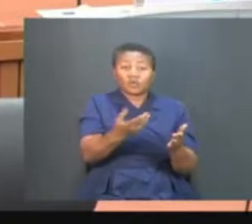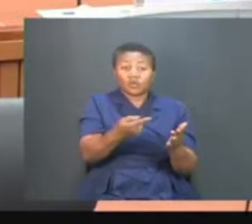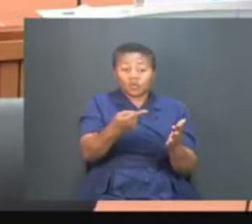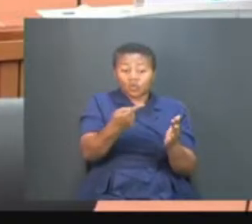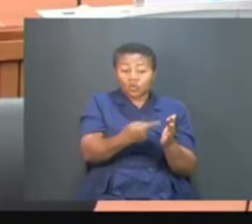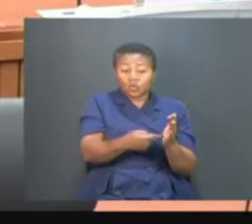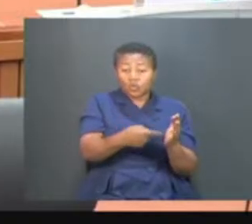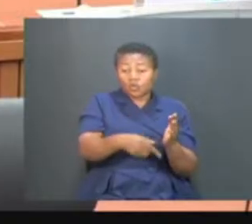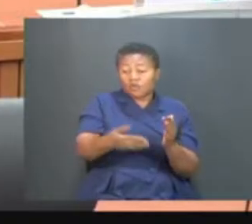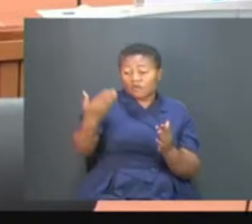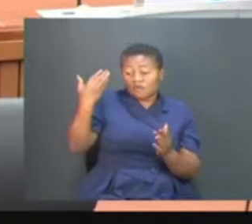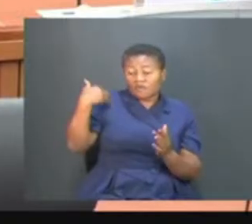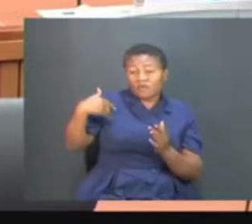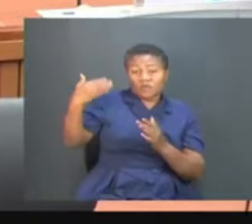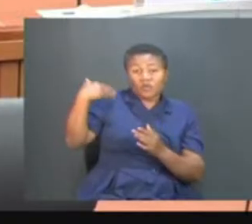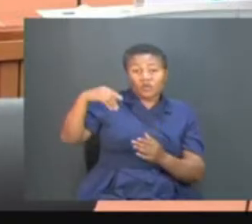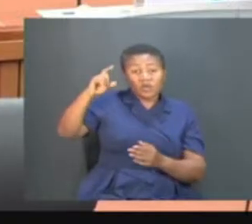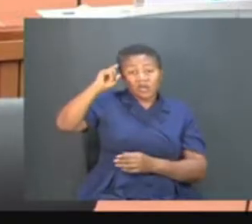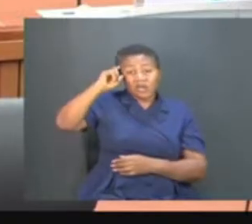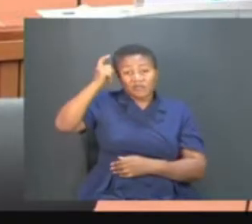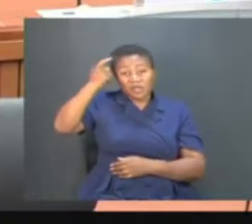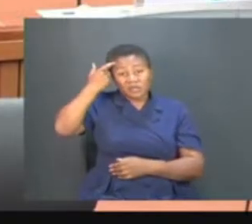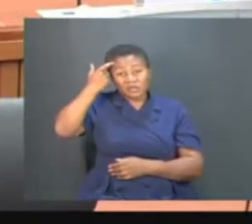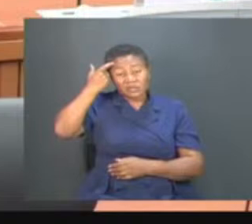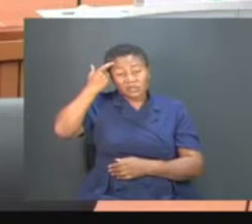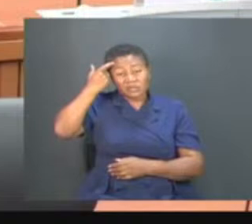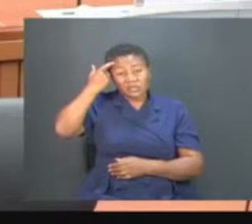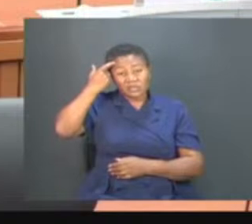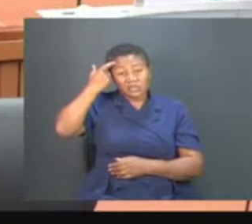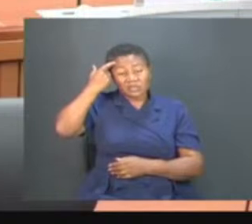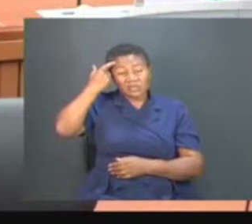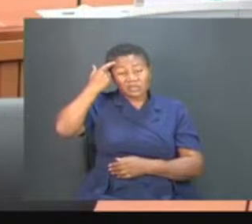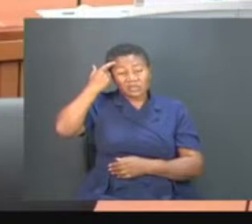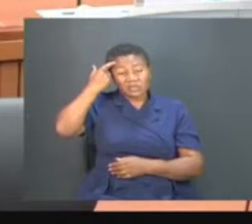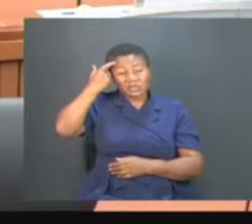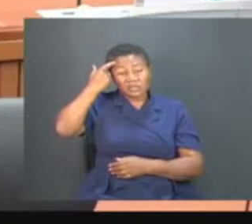former government, that is the